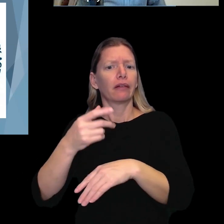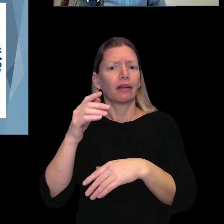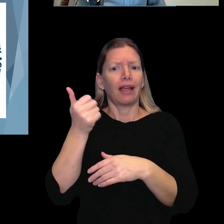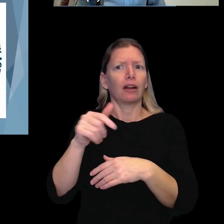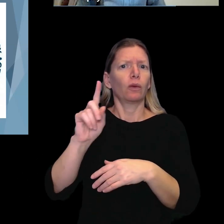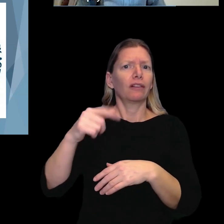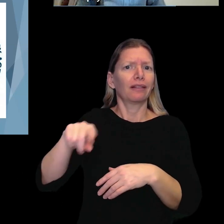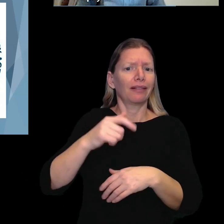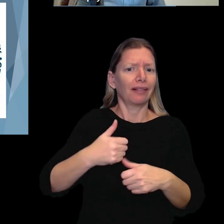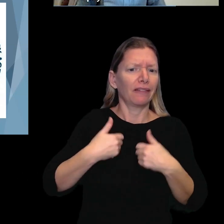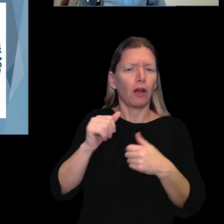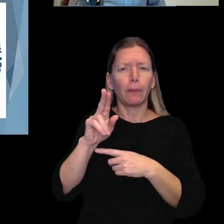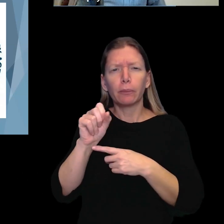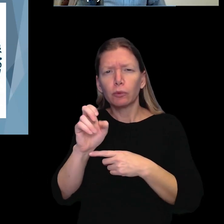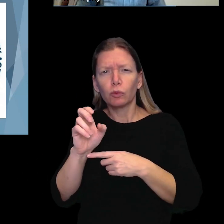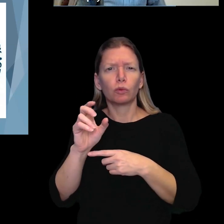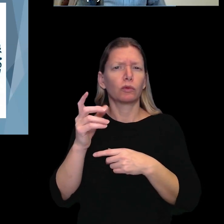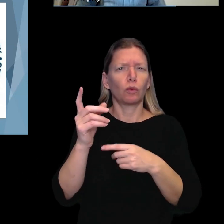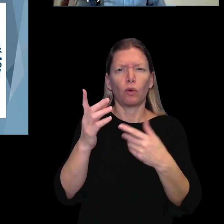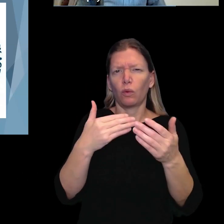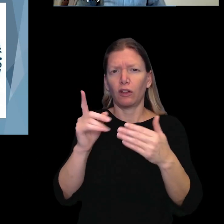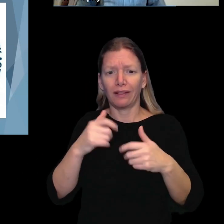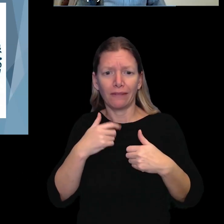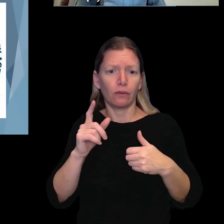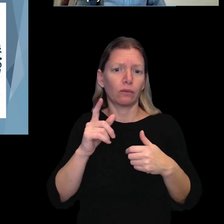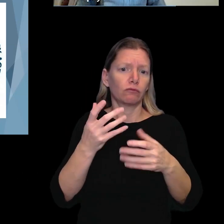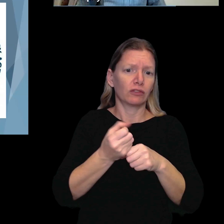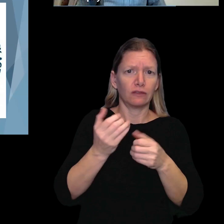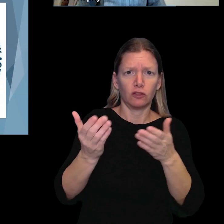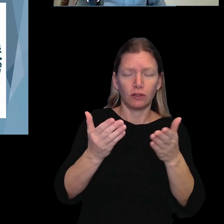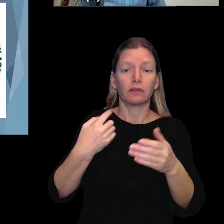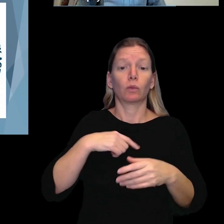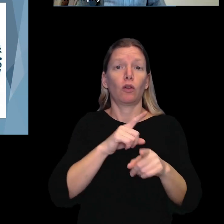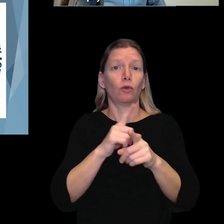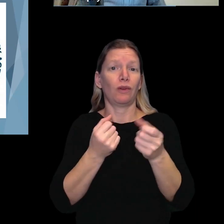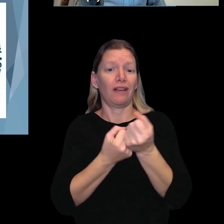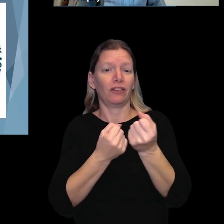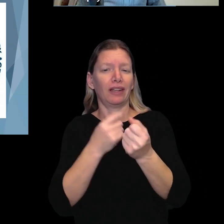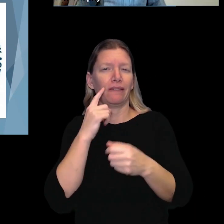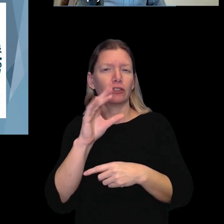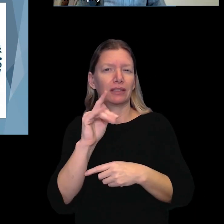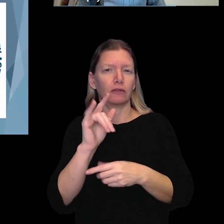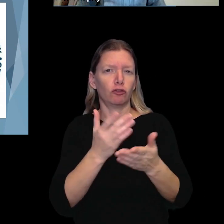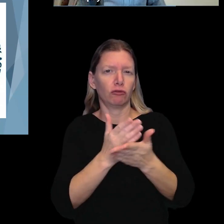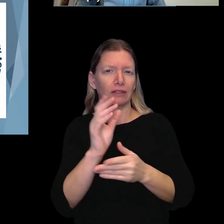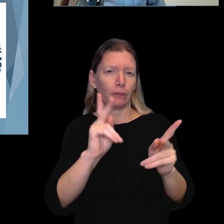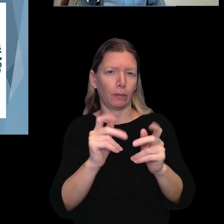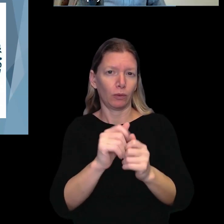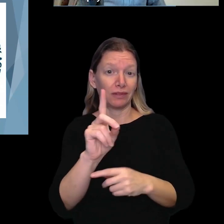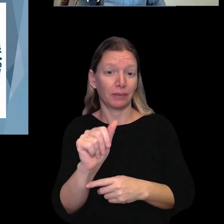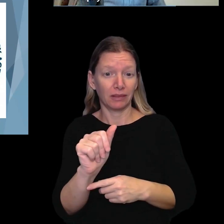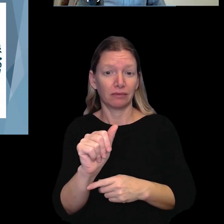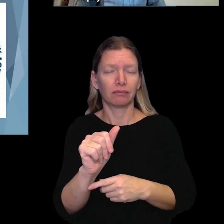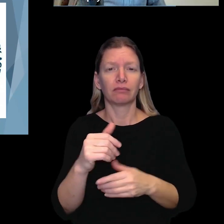neglect of people with disabilities anywhere where they live or receive services, and also advocate for the civil rights of people